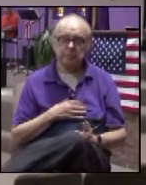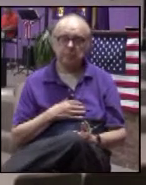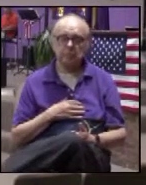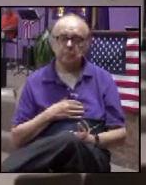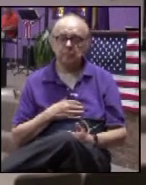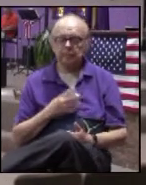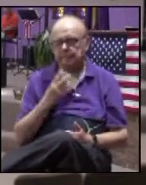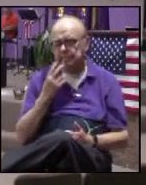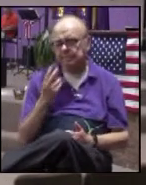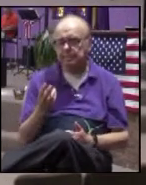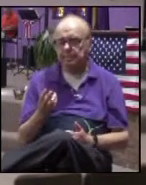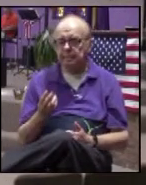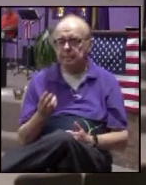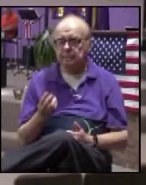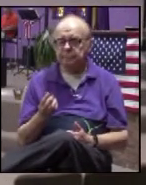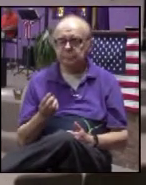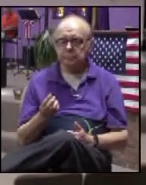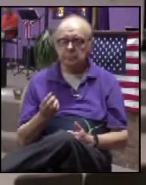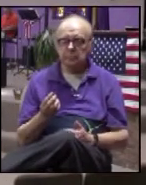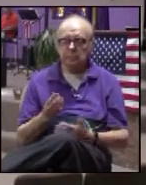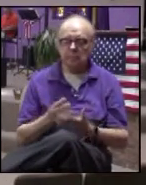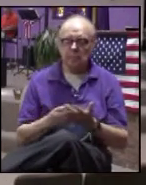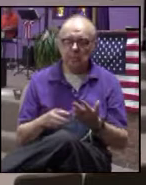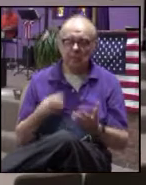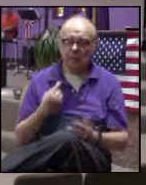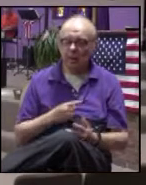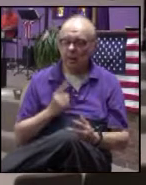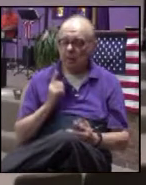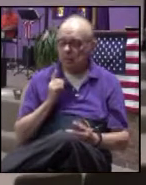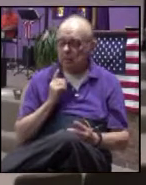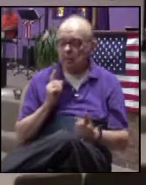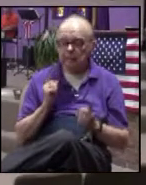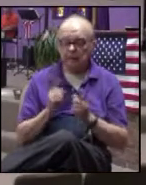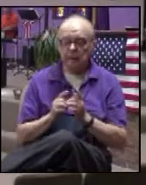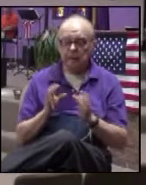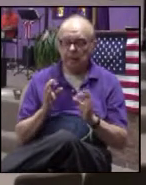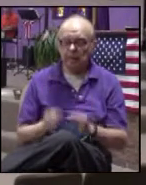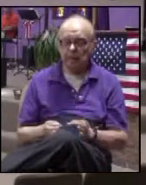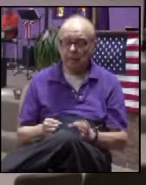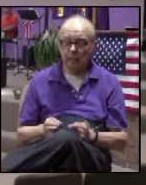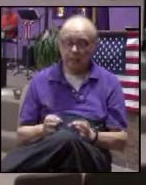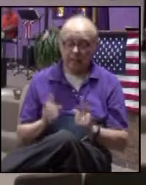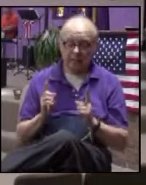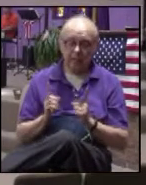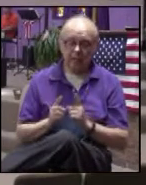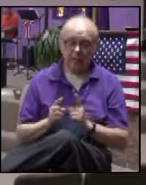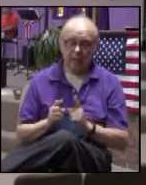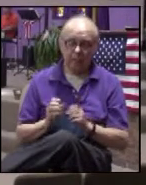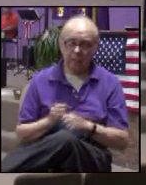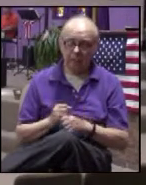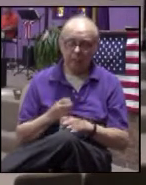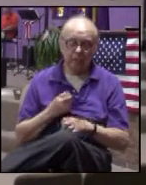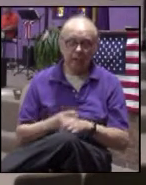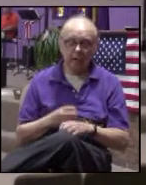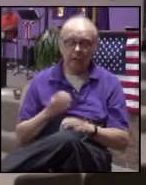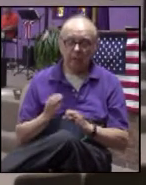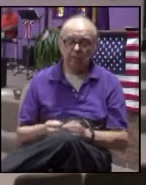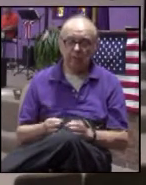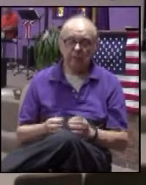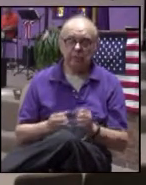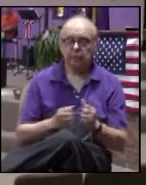You see, some of us won't be faced with that decision, but what we will be faced with is making tough decisions to follow.